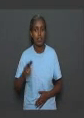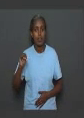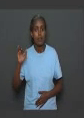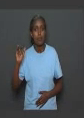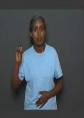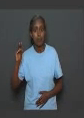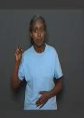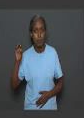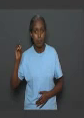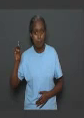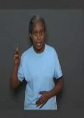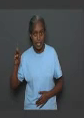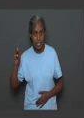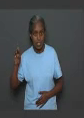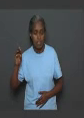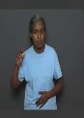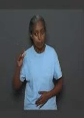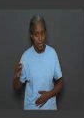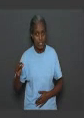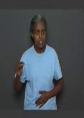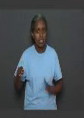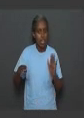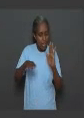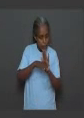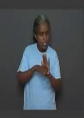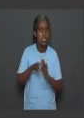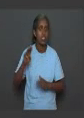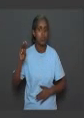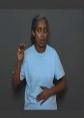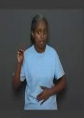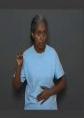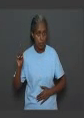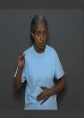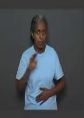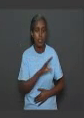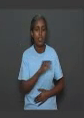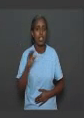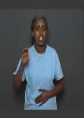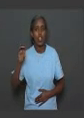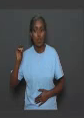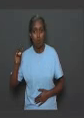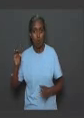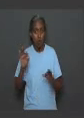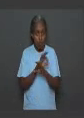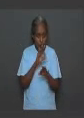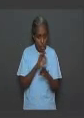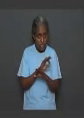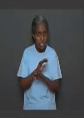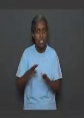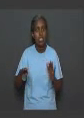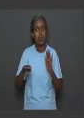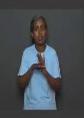Minors are represented by M and cofactors